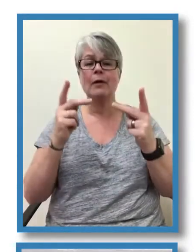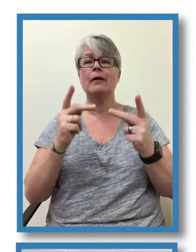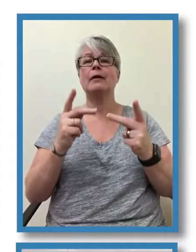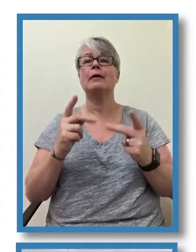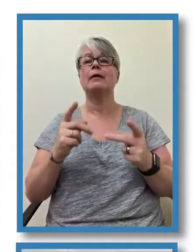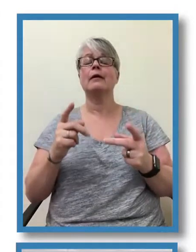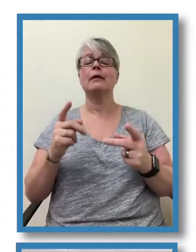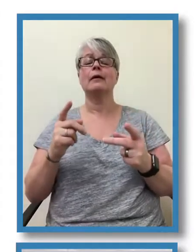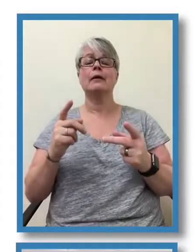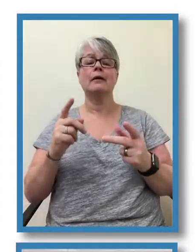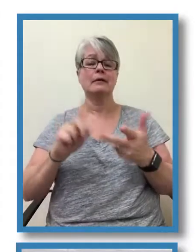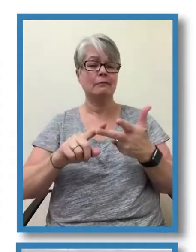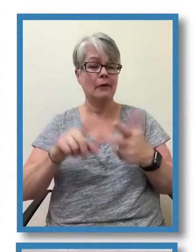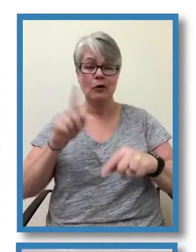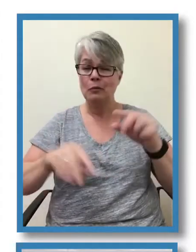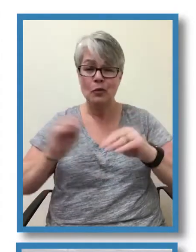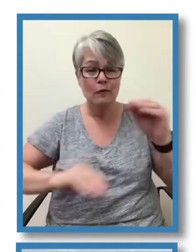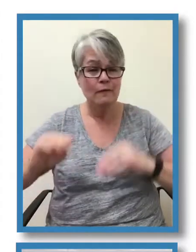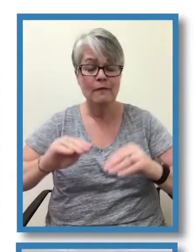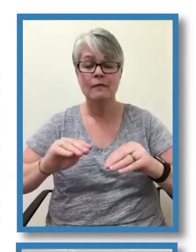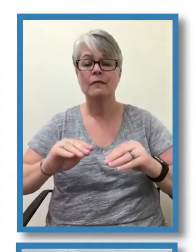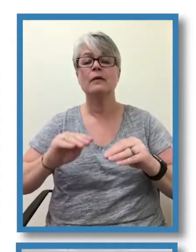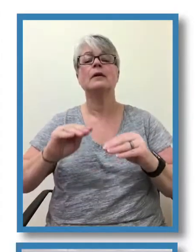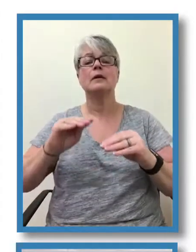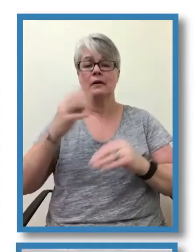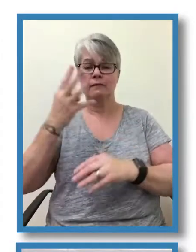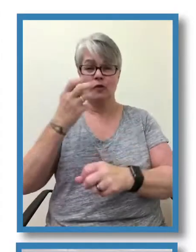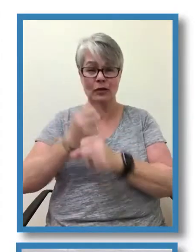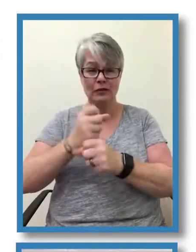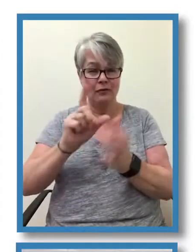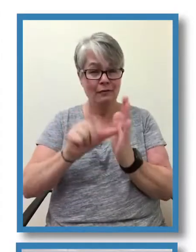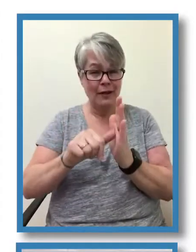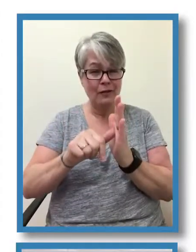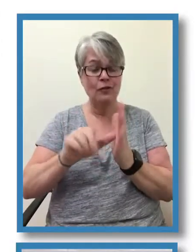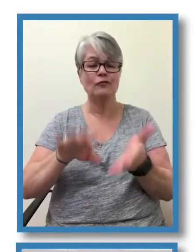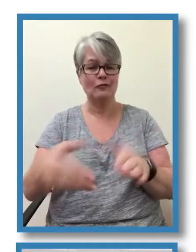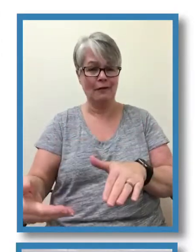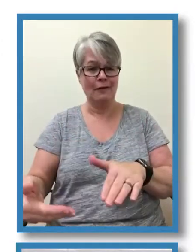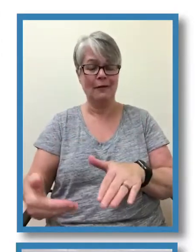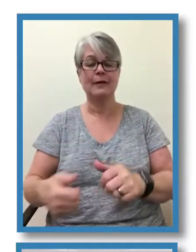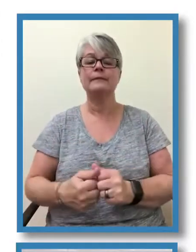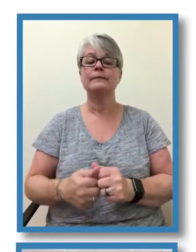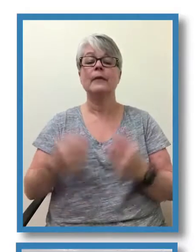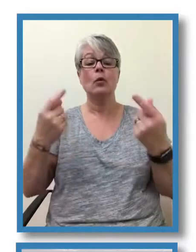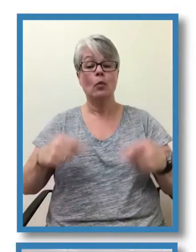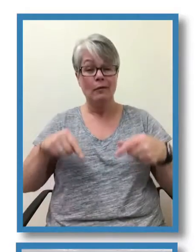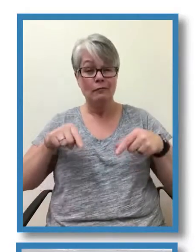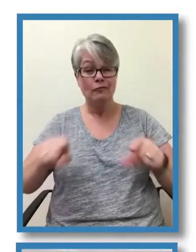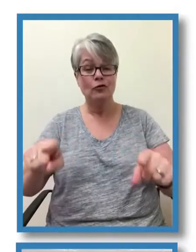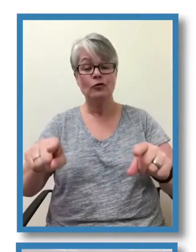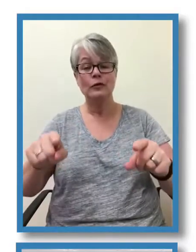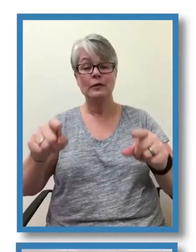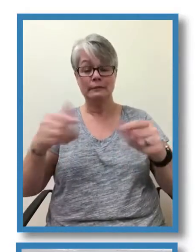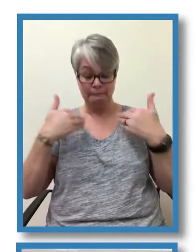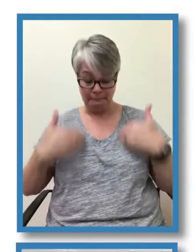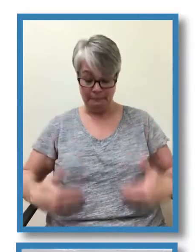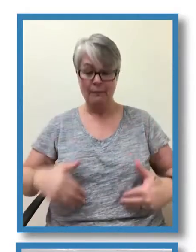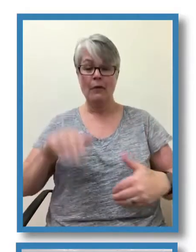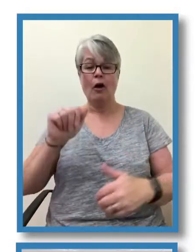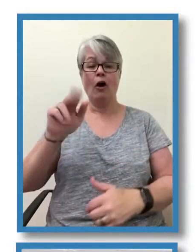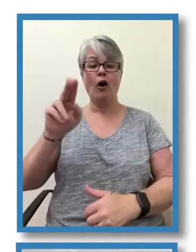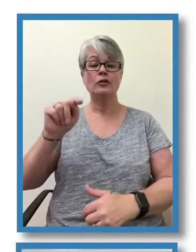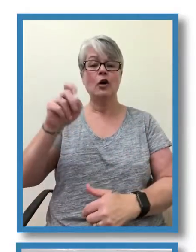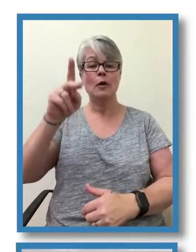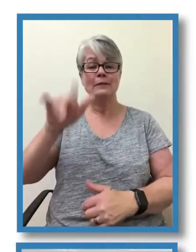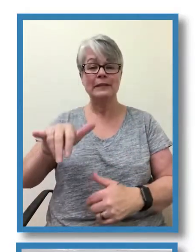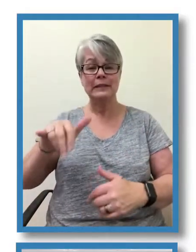some representations of those later. This became known as Alzheimer's disease, and for